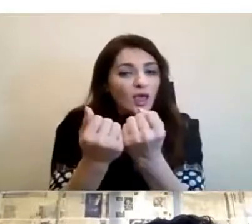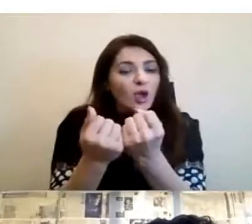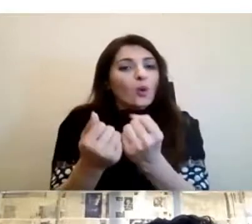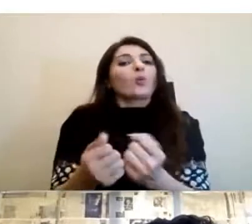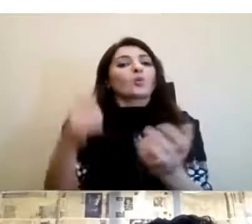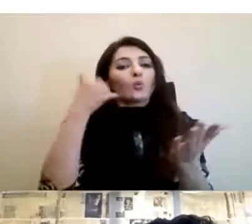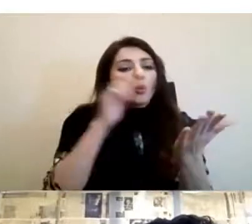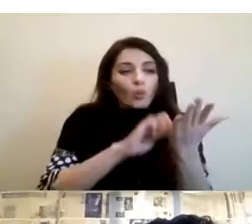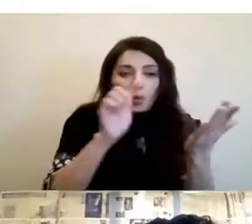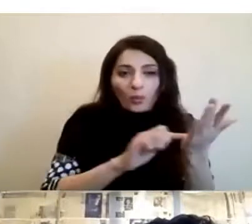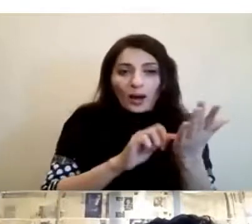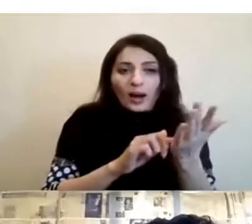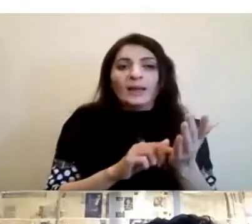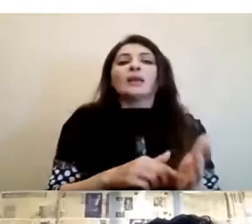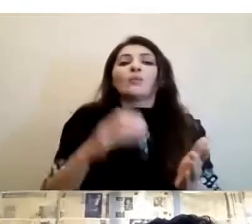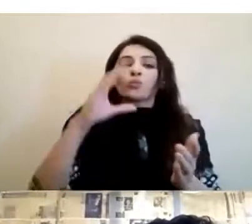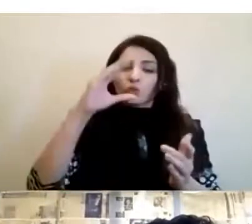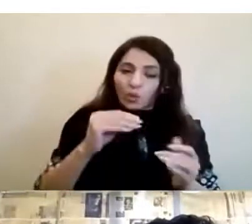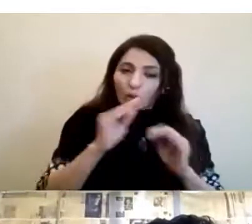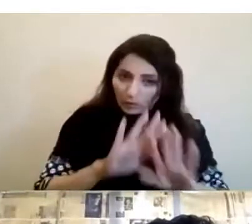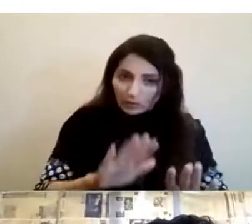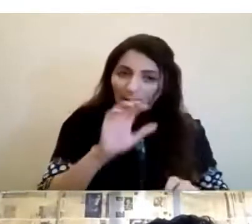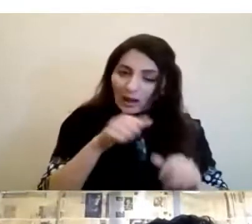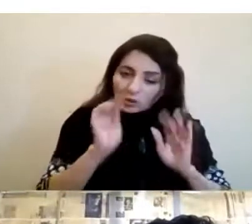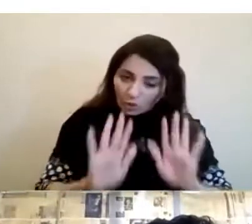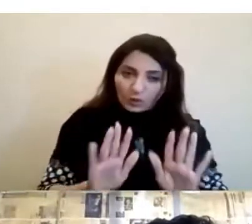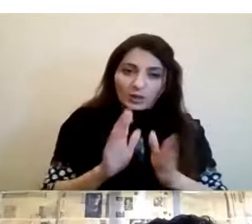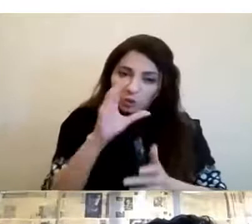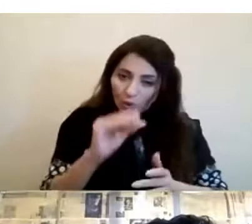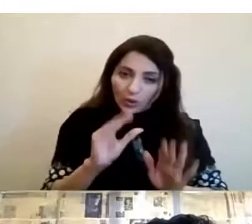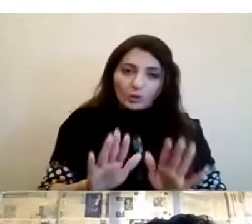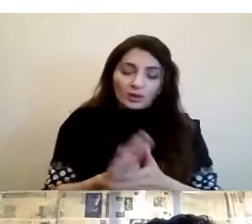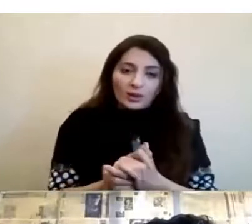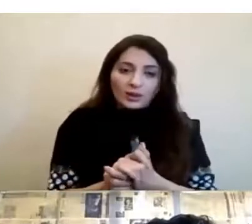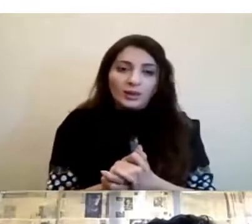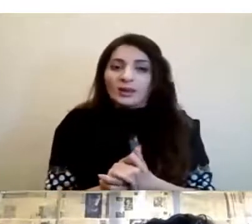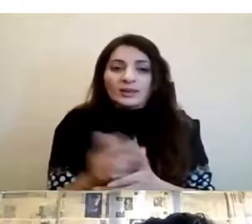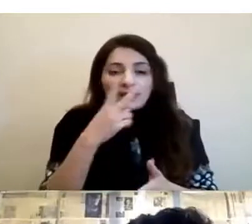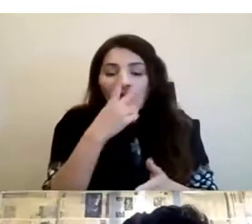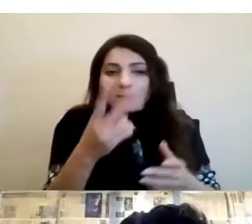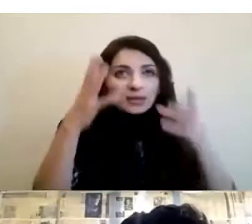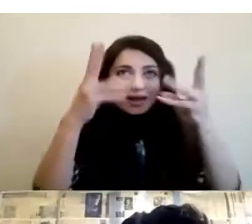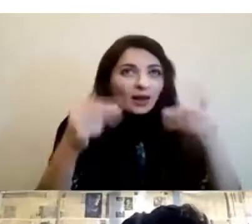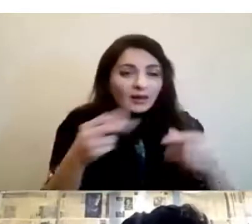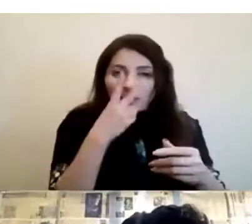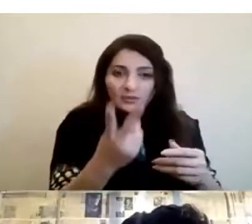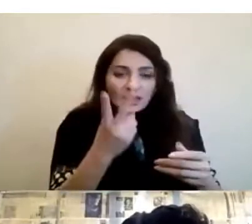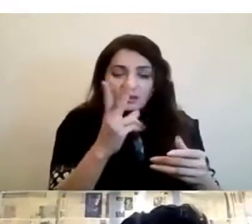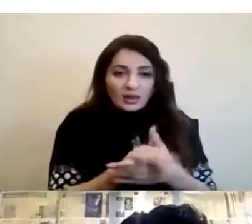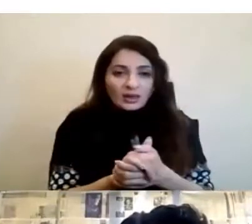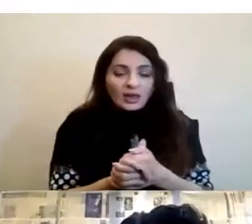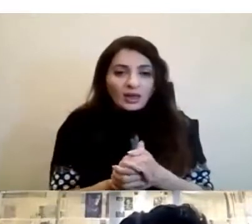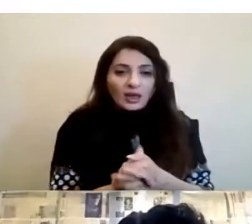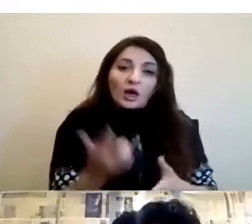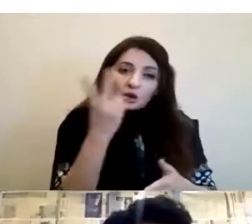ownership in both countries. So we are seeing in the data in both countries that